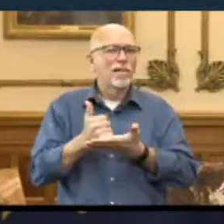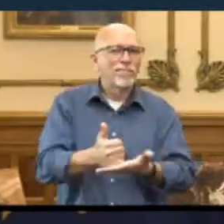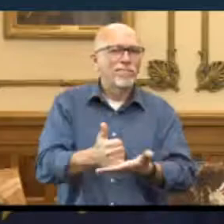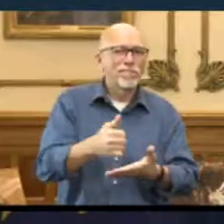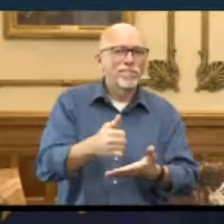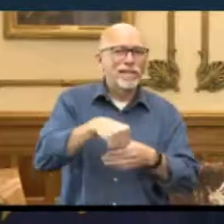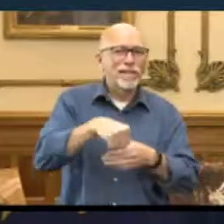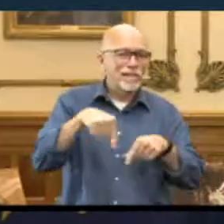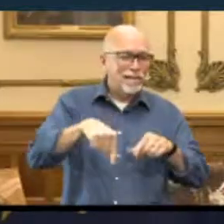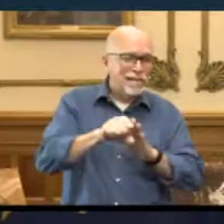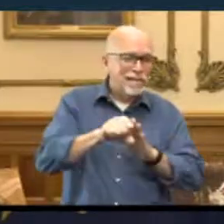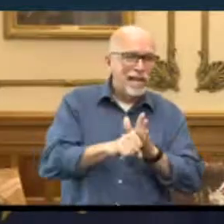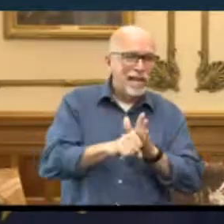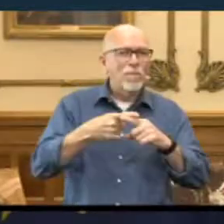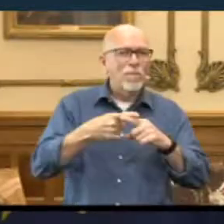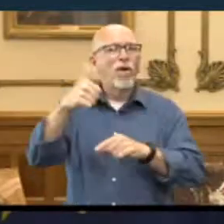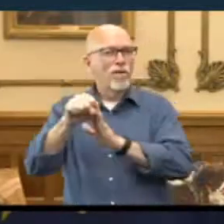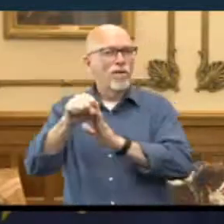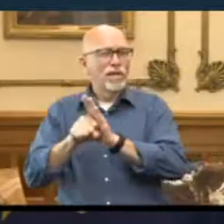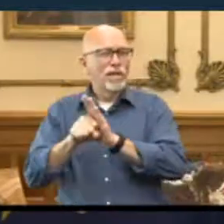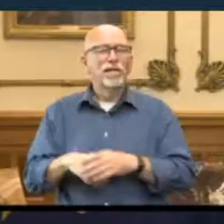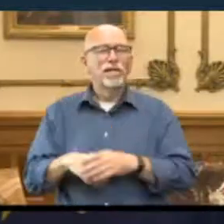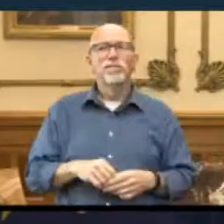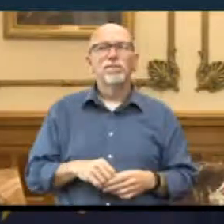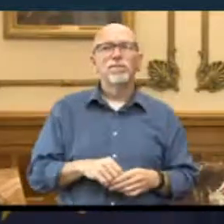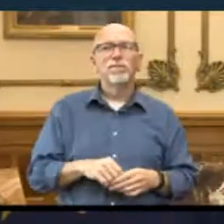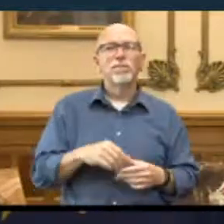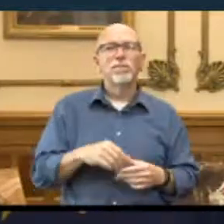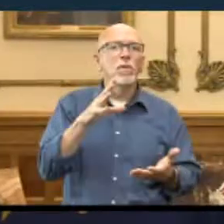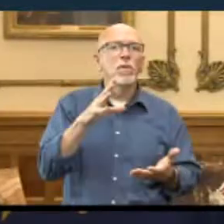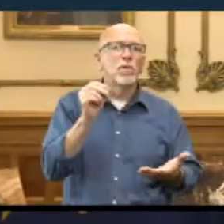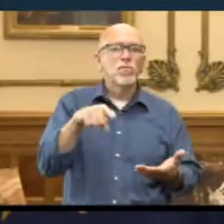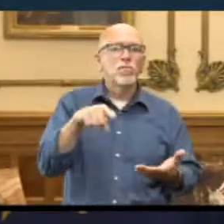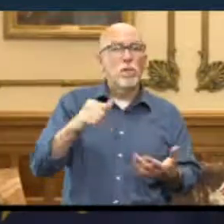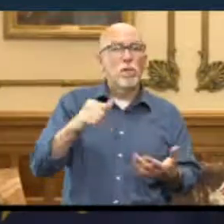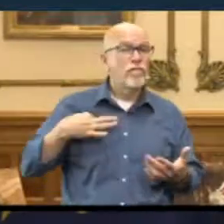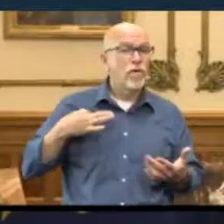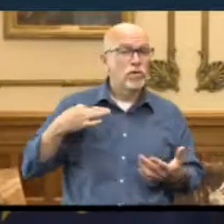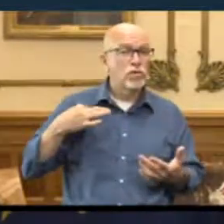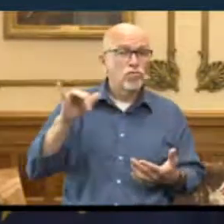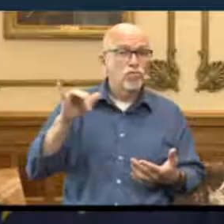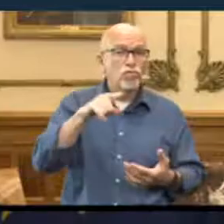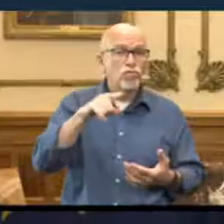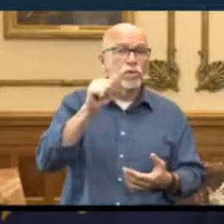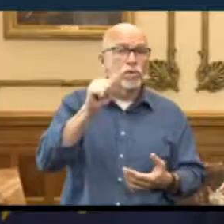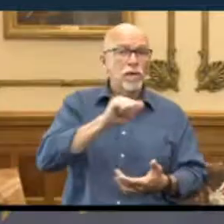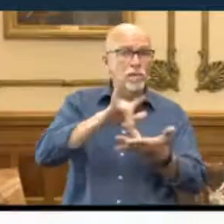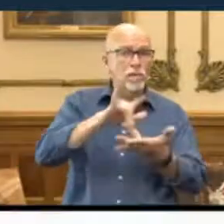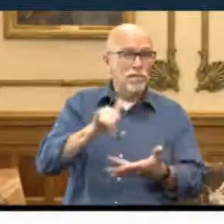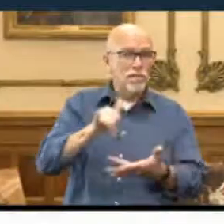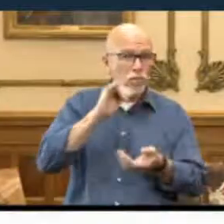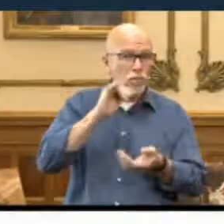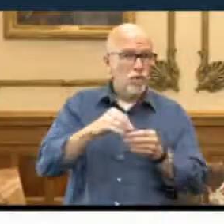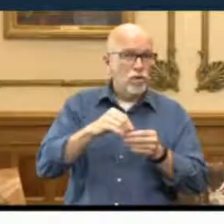other states. And then you can also volunteer by calling that number